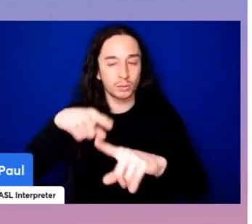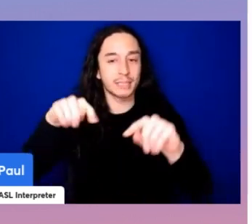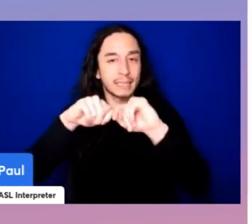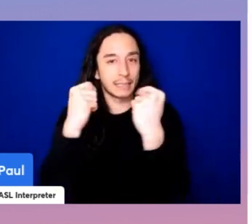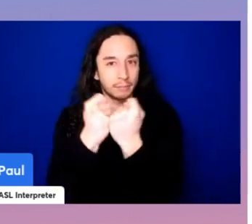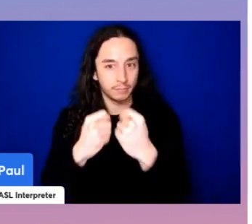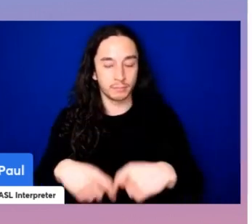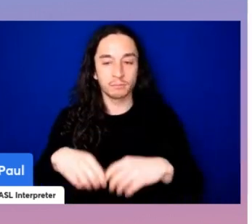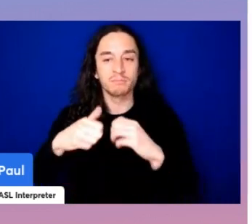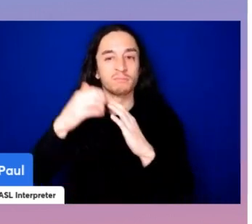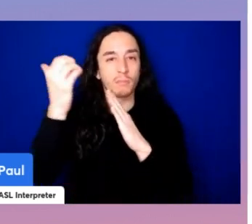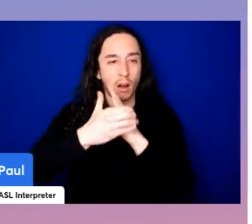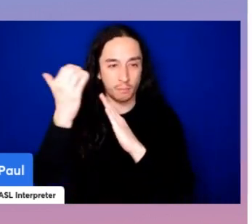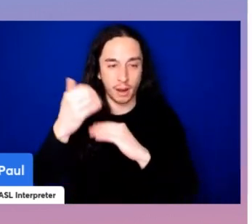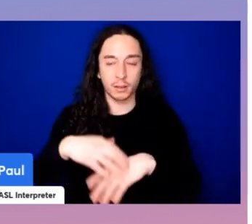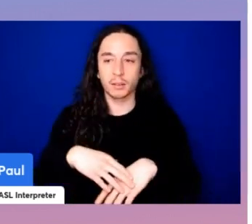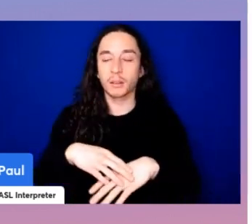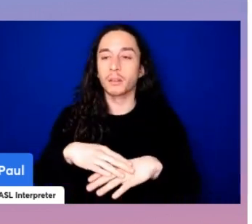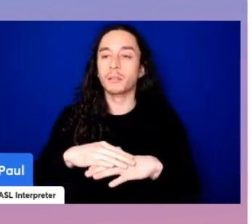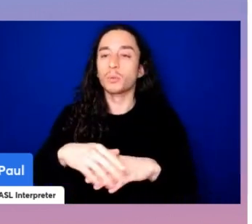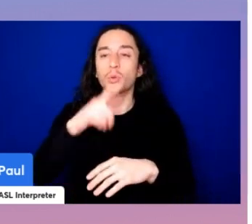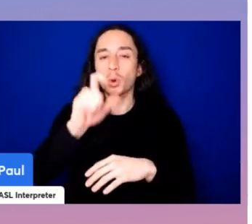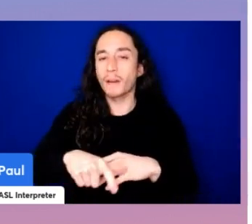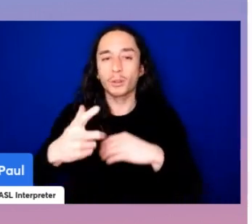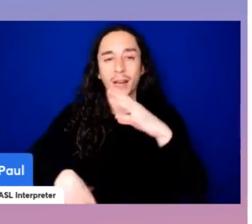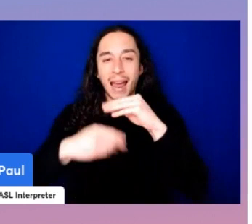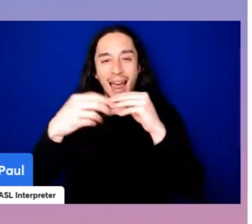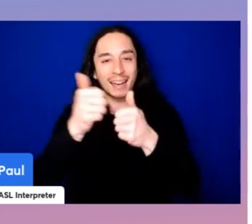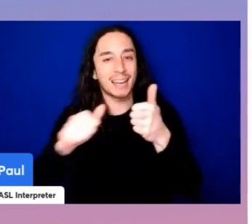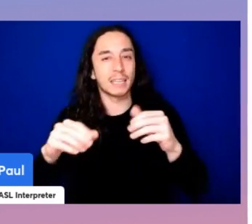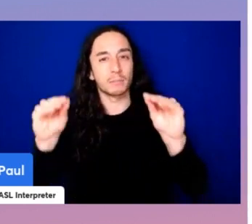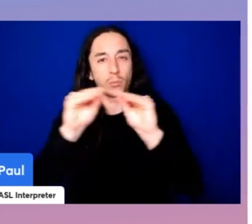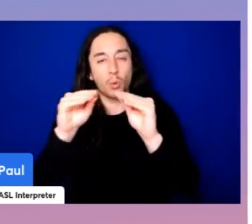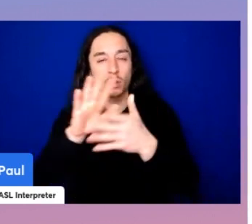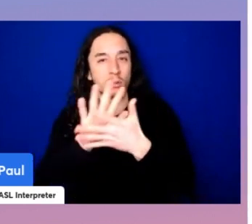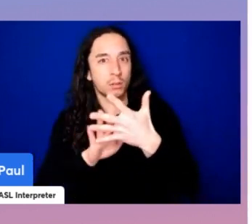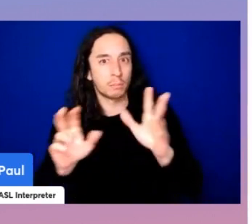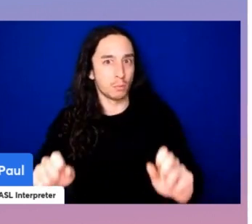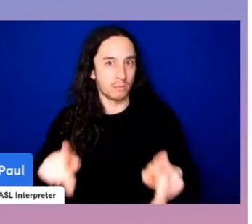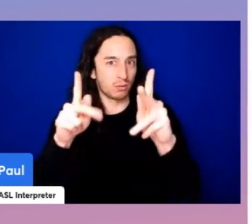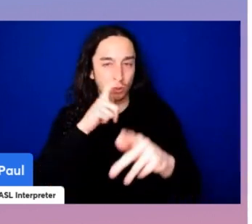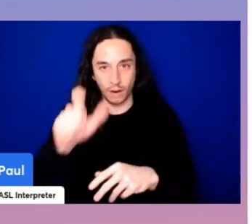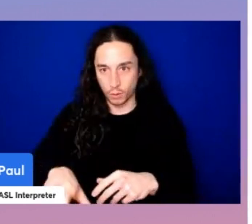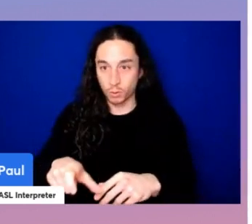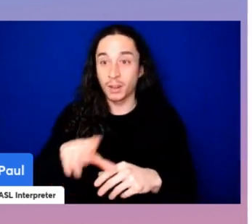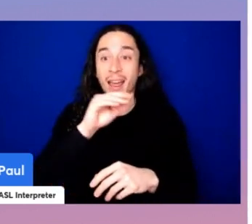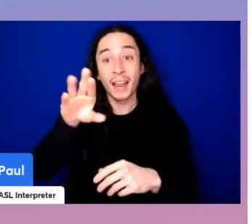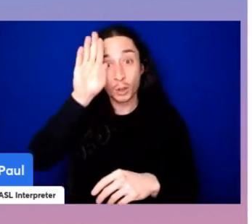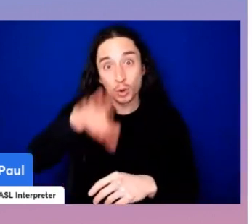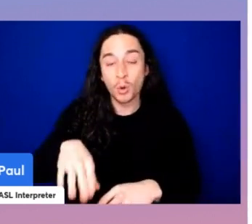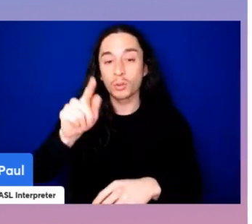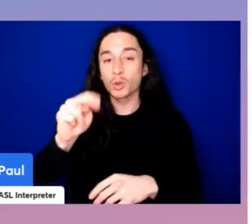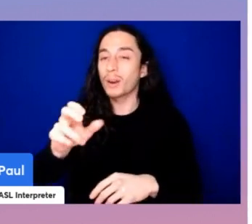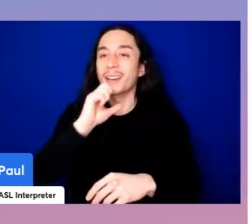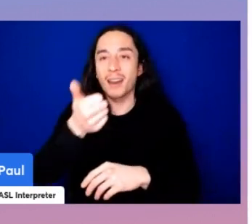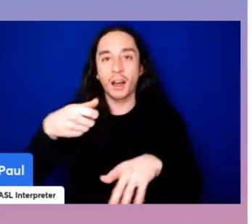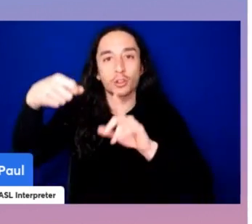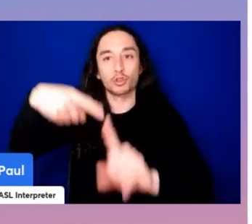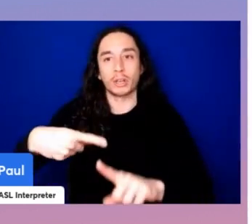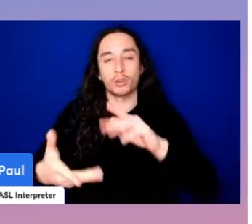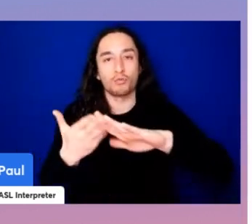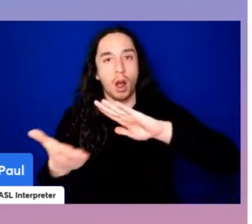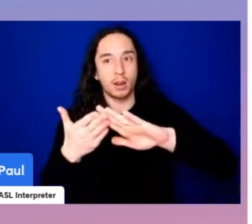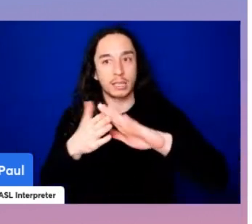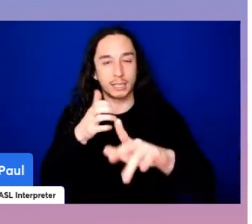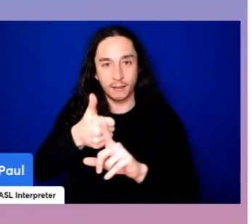teams automatically. We don't have to add any additional permissions to it. And we also know that the org token cannot trigger runs itself. We